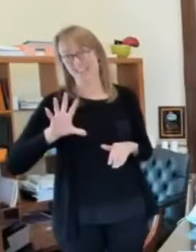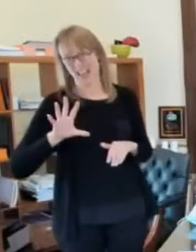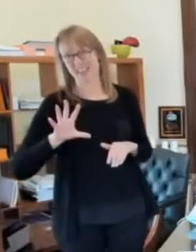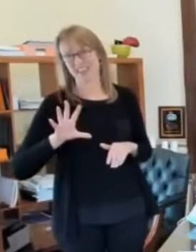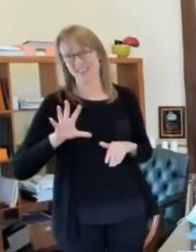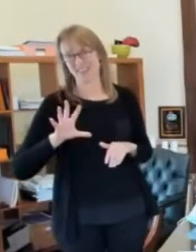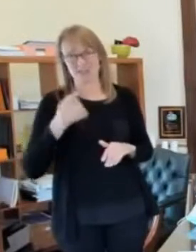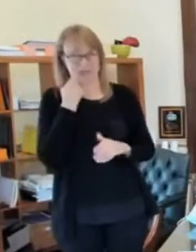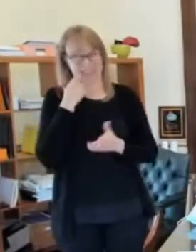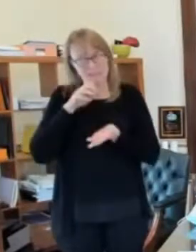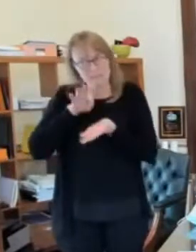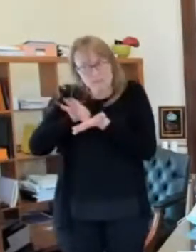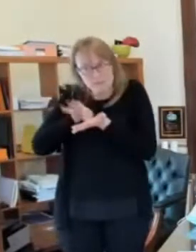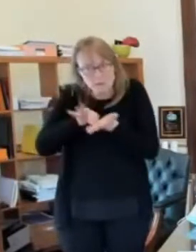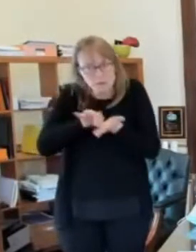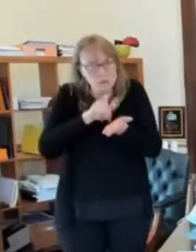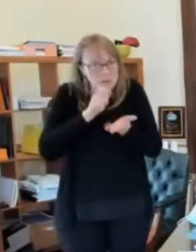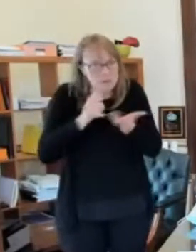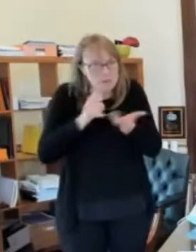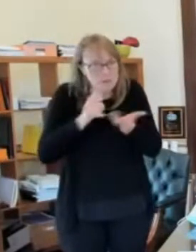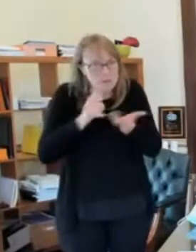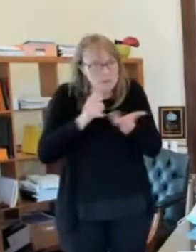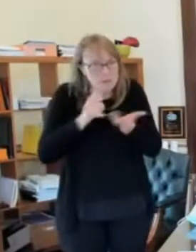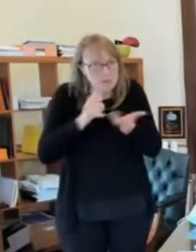So if we have 300,000 people,